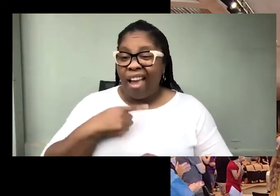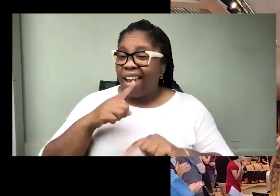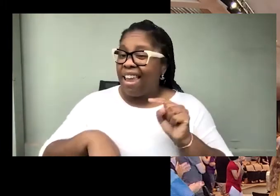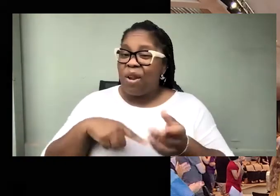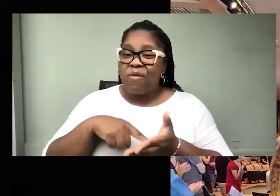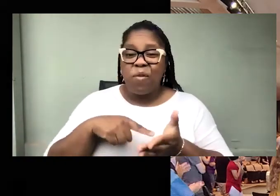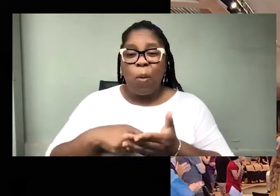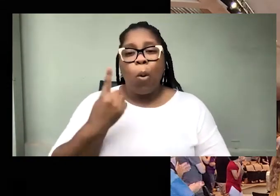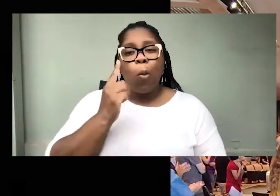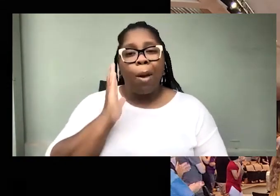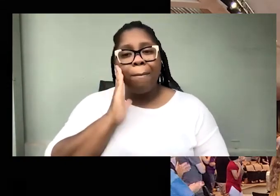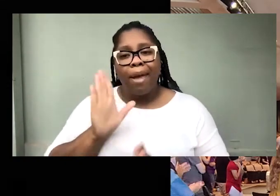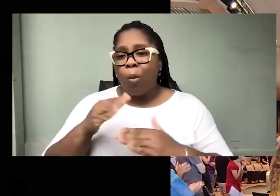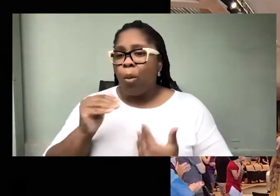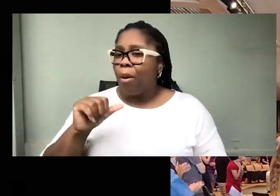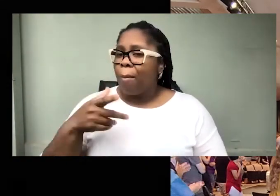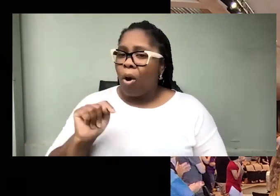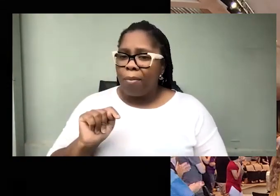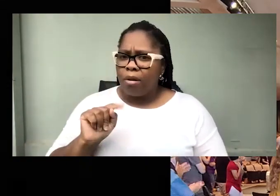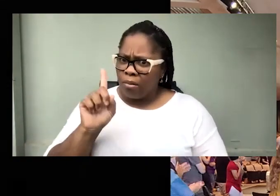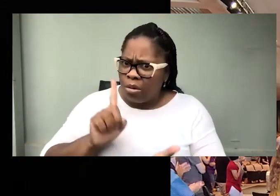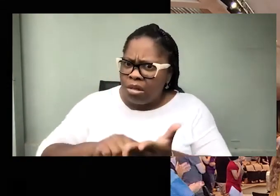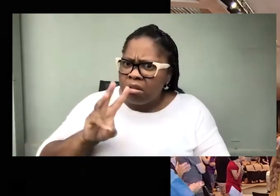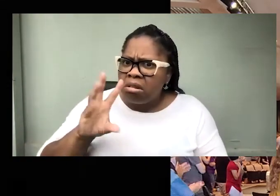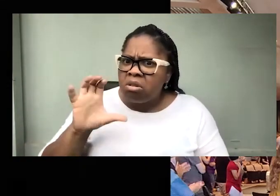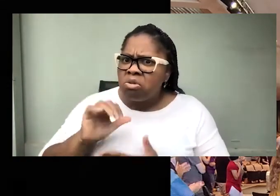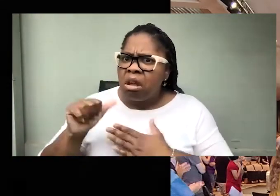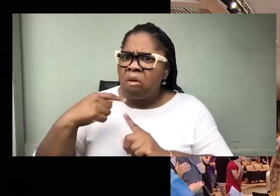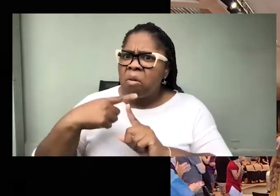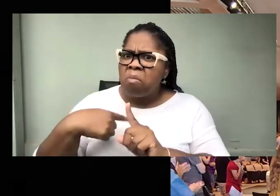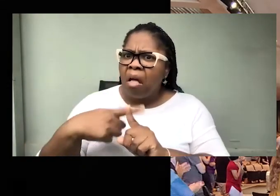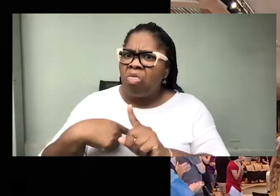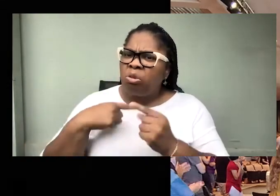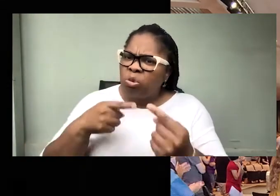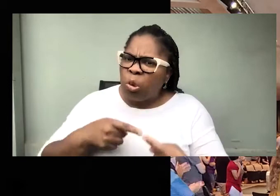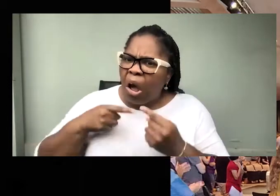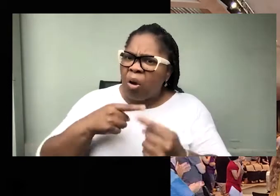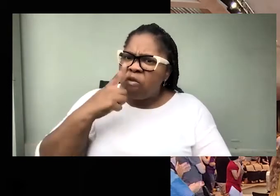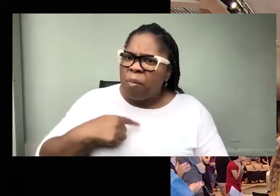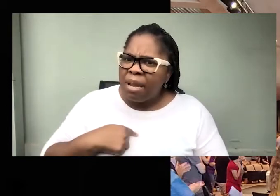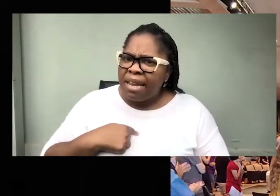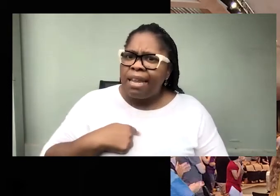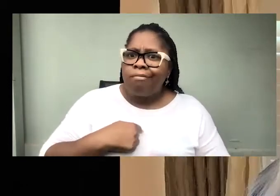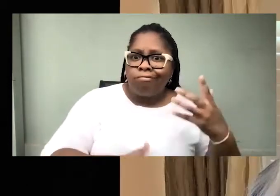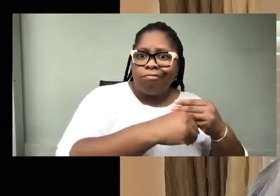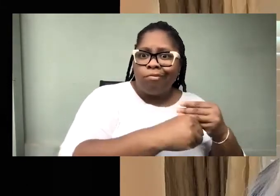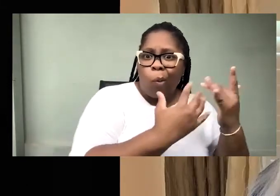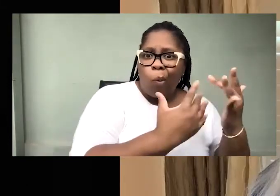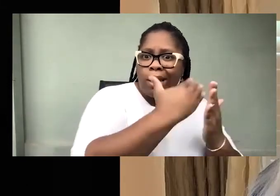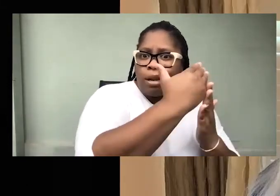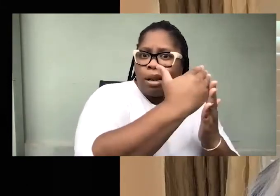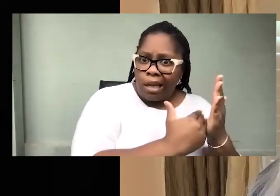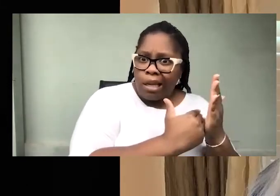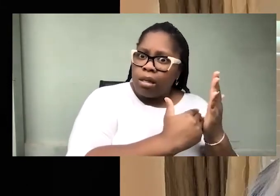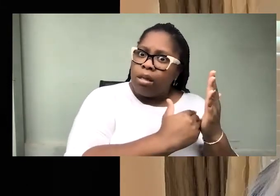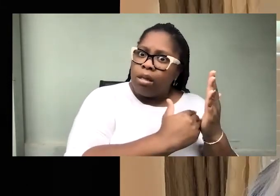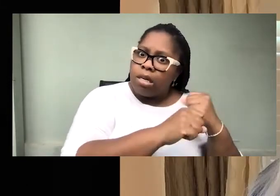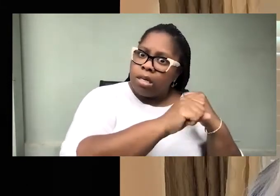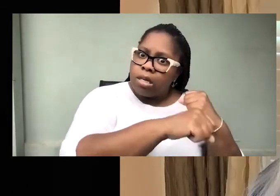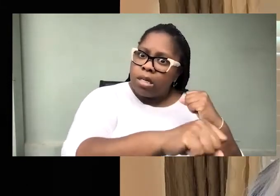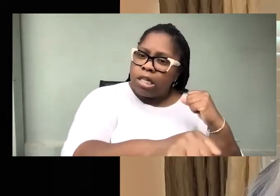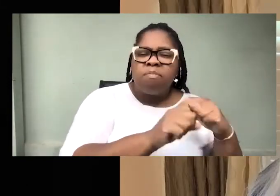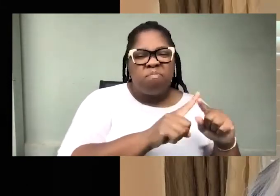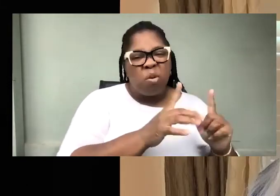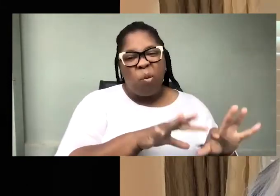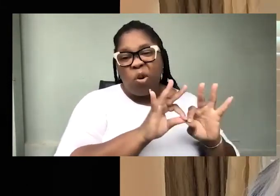$1,600 a month. So it was a struggle. It was worth the wait, even if it was a struggle. I am living